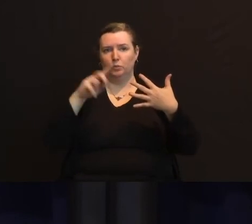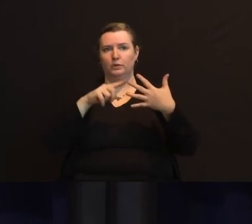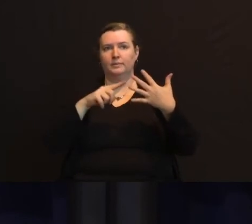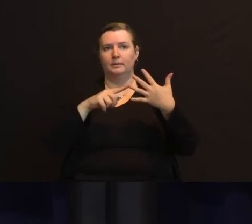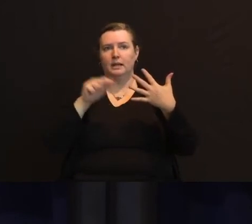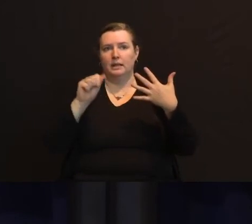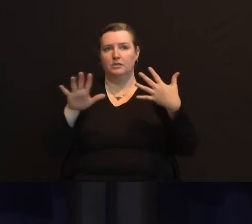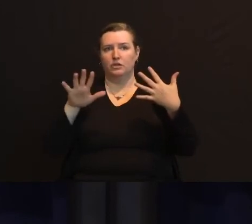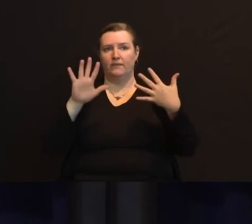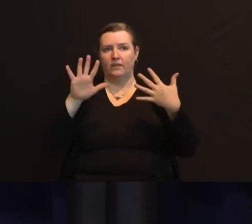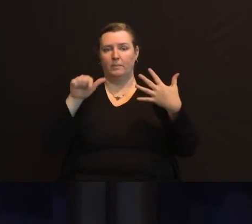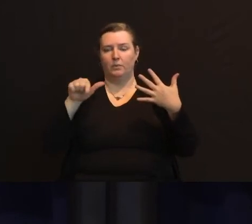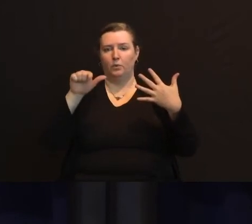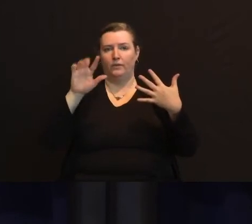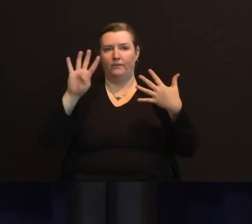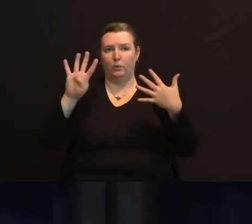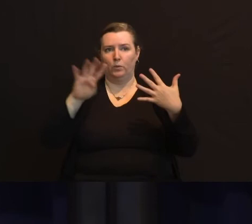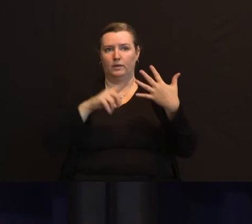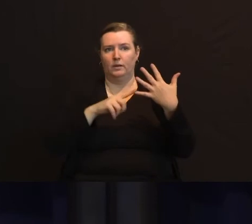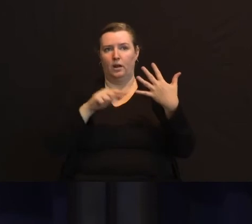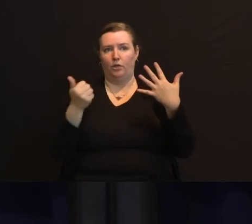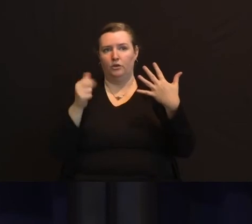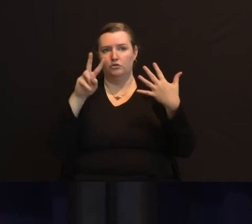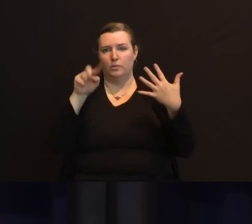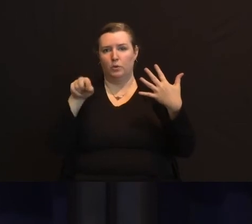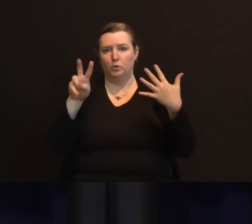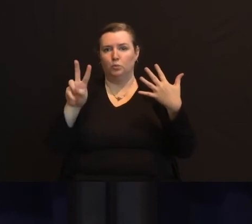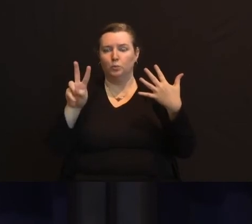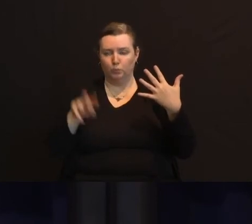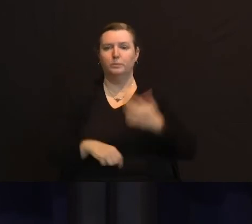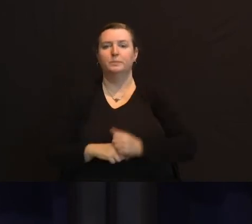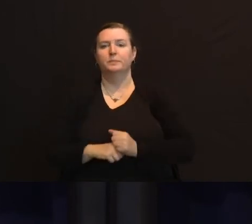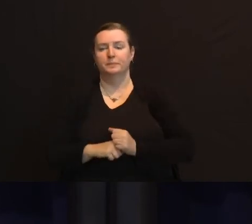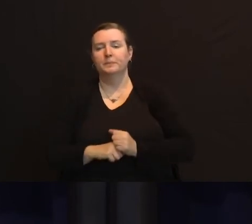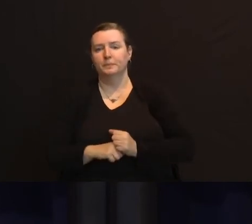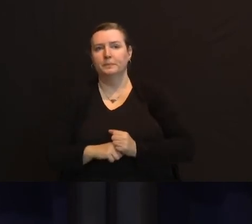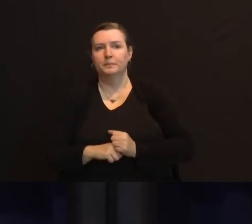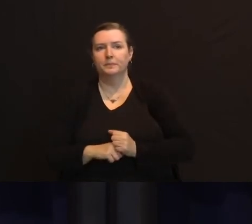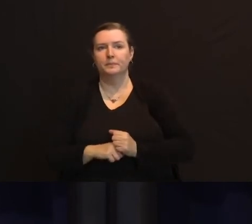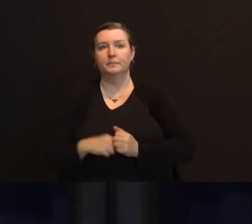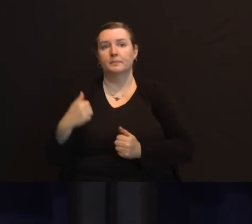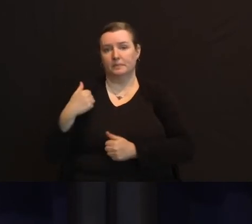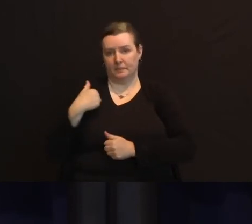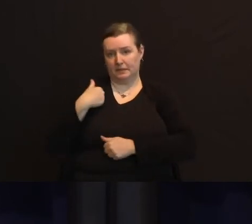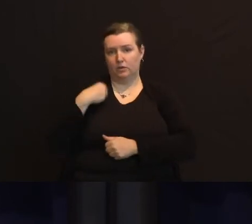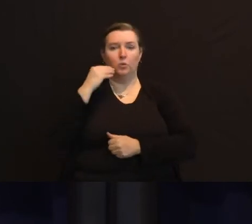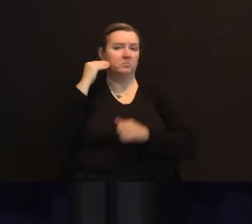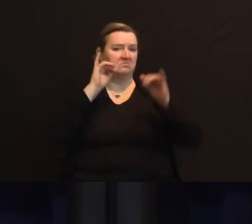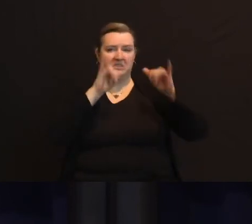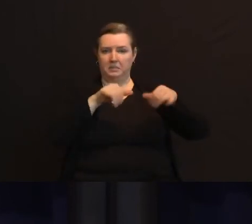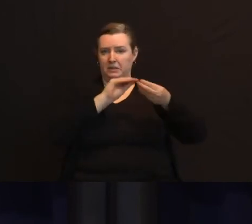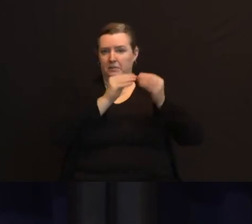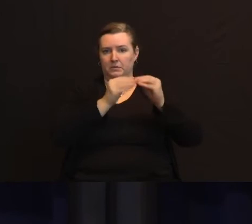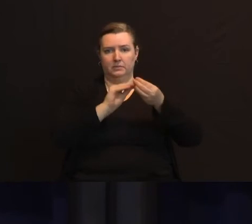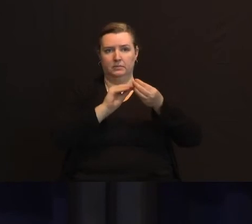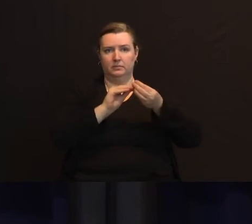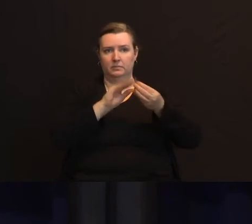5.4%, other, 2.2%. At the state veteran homes, the numbers remain the same, a cumulative total